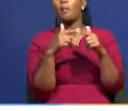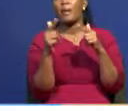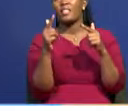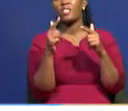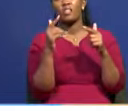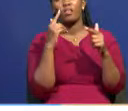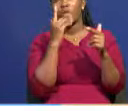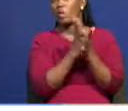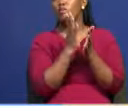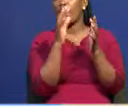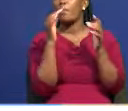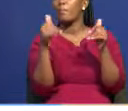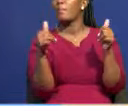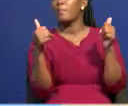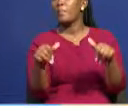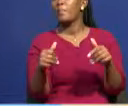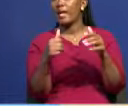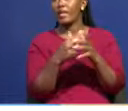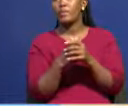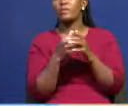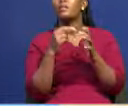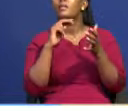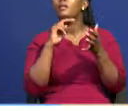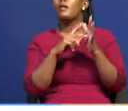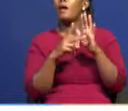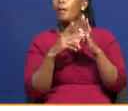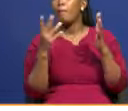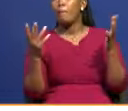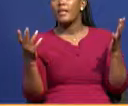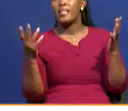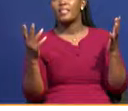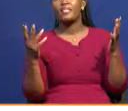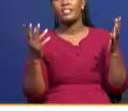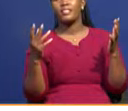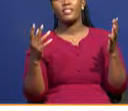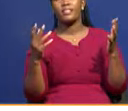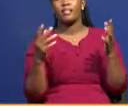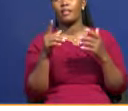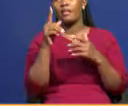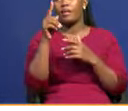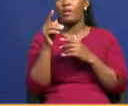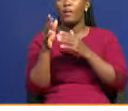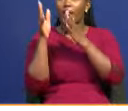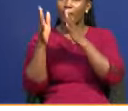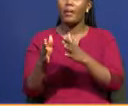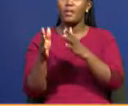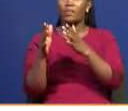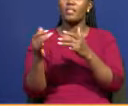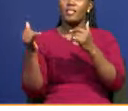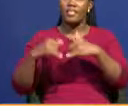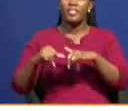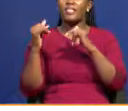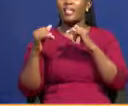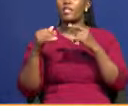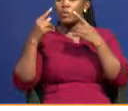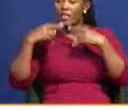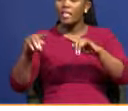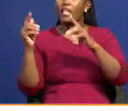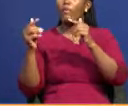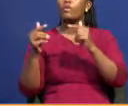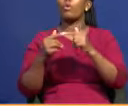split? So what we're saying, you've seen senses of... Yes, we can't prove that. One person trying to say that we are going to oppose this. Mm-hmm. I'll